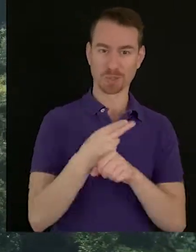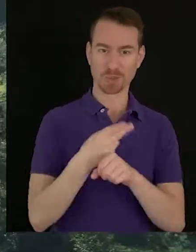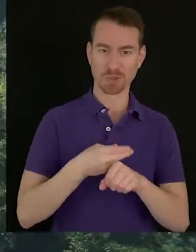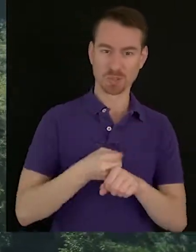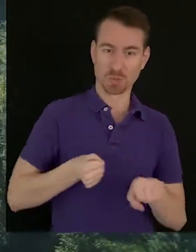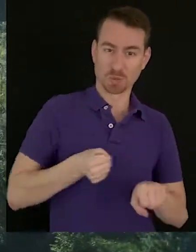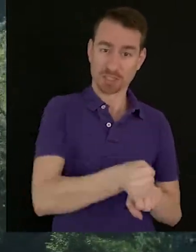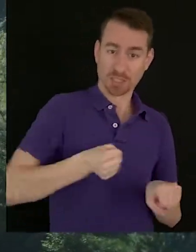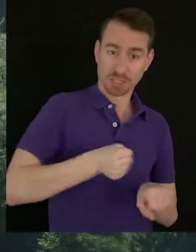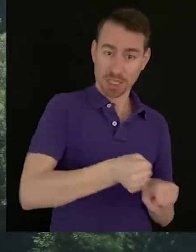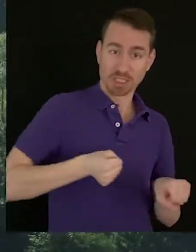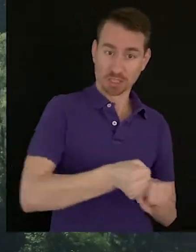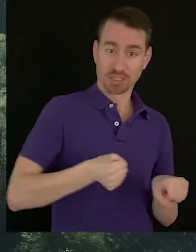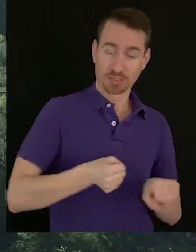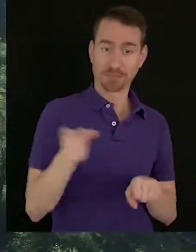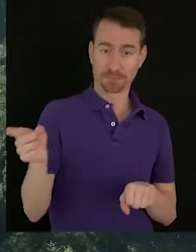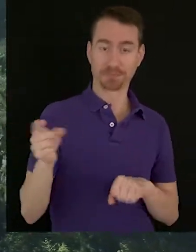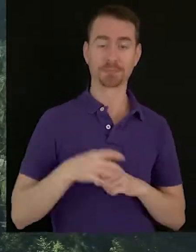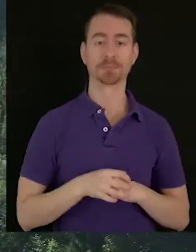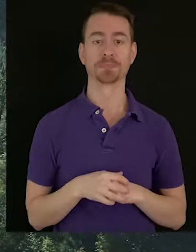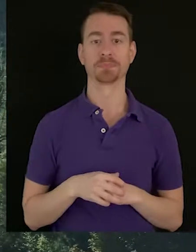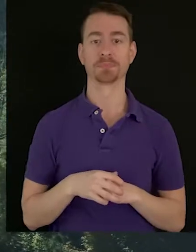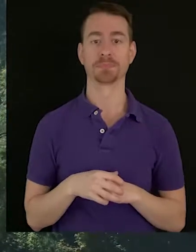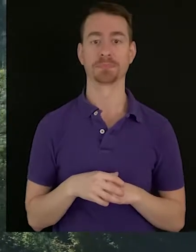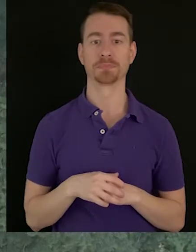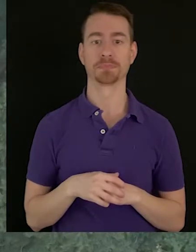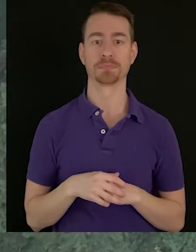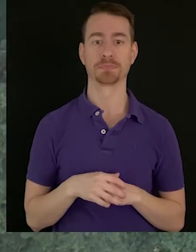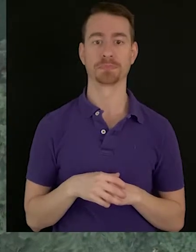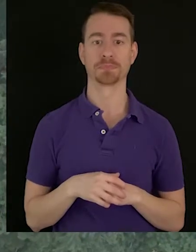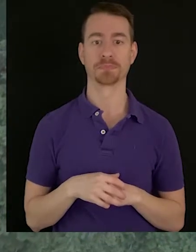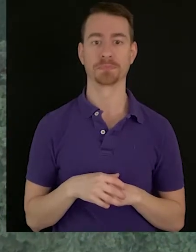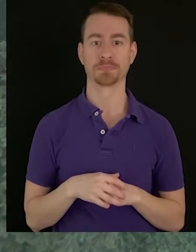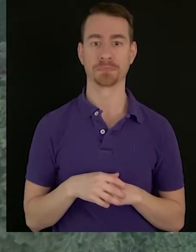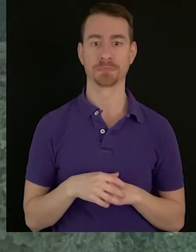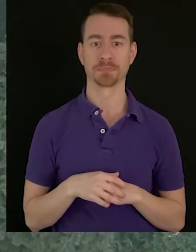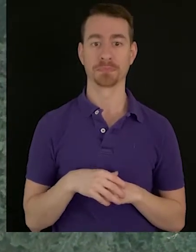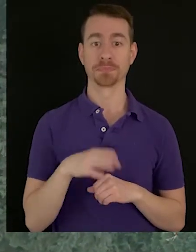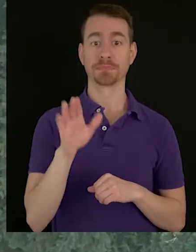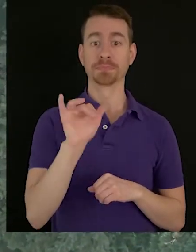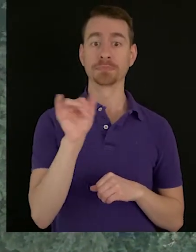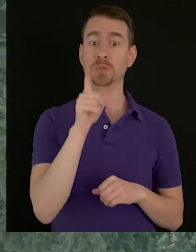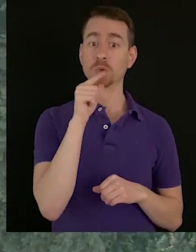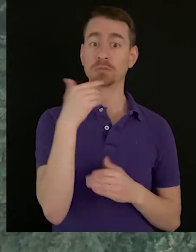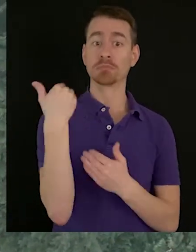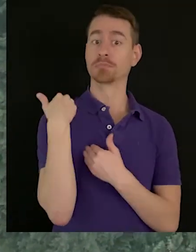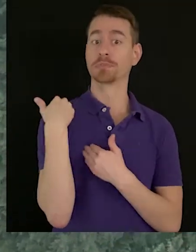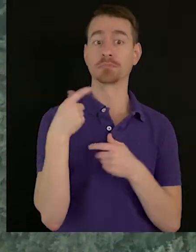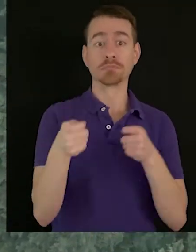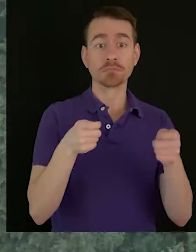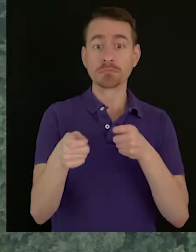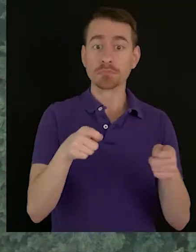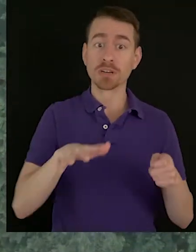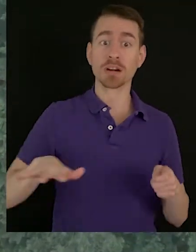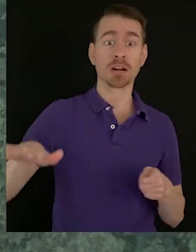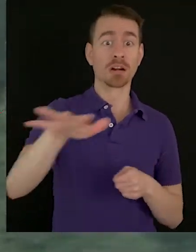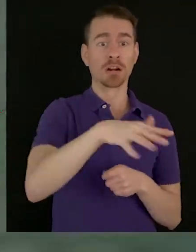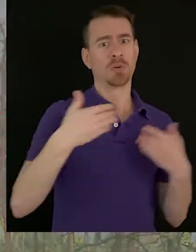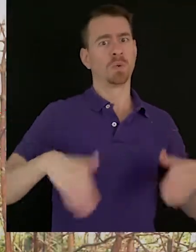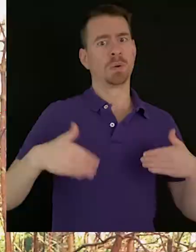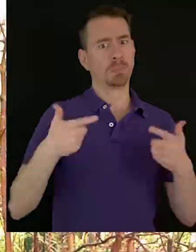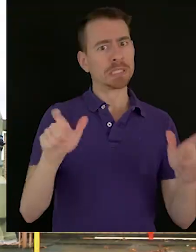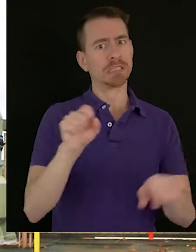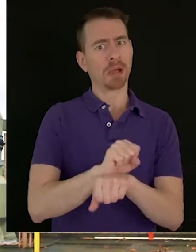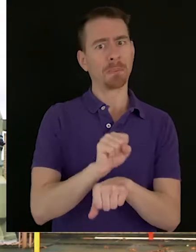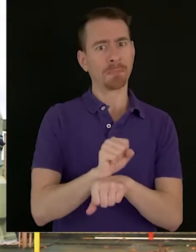water. Recycled water is an especially important resource because climate change reduces how much fresh water is available in the